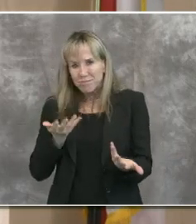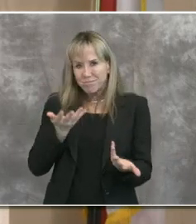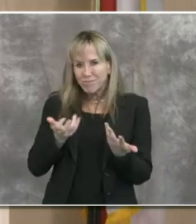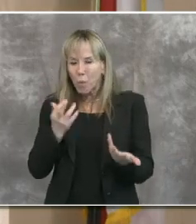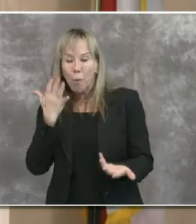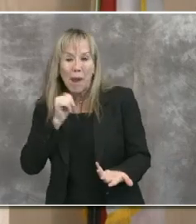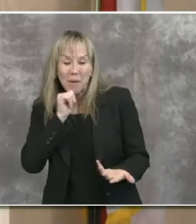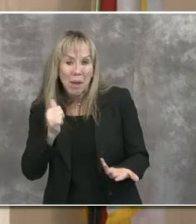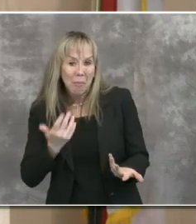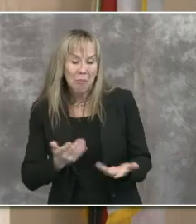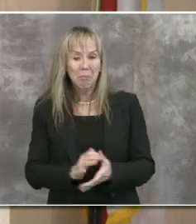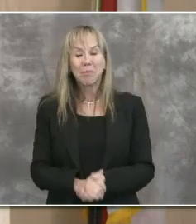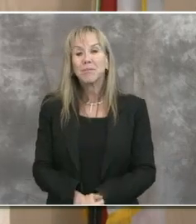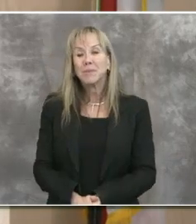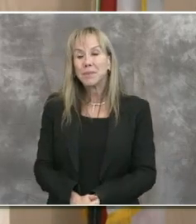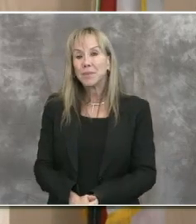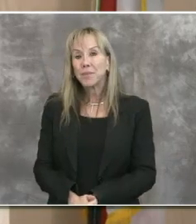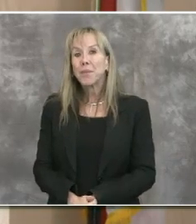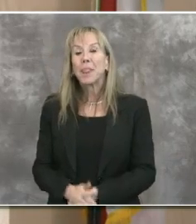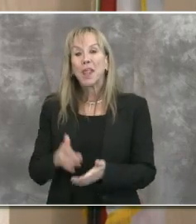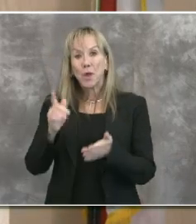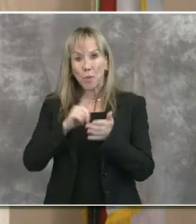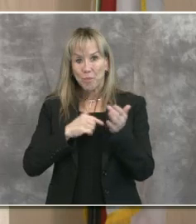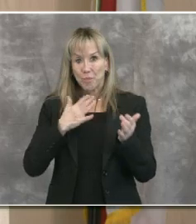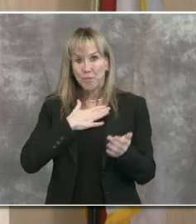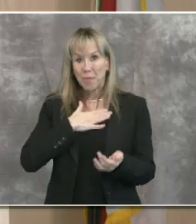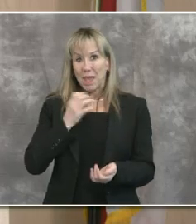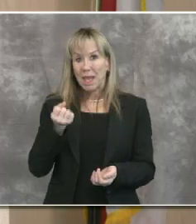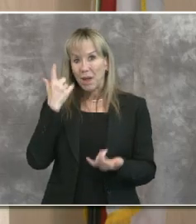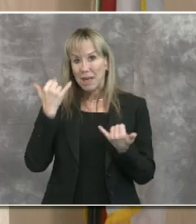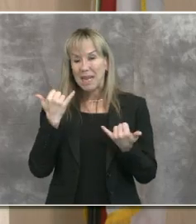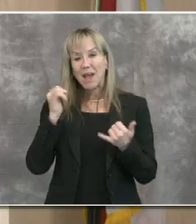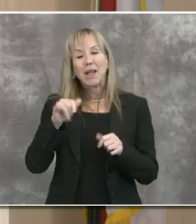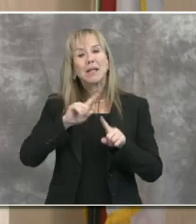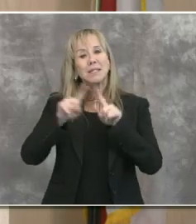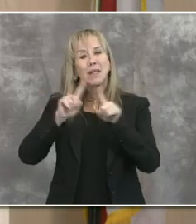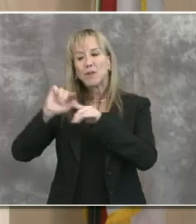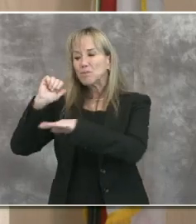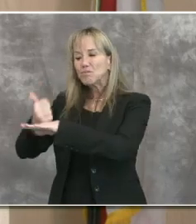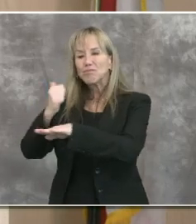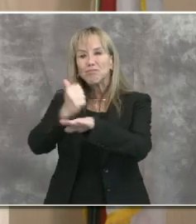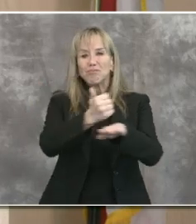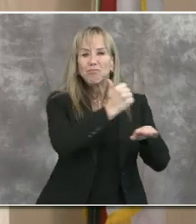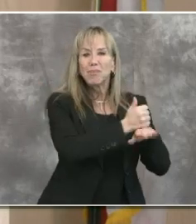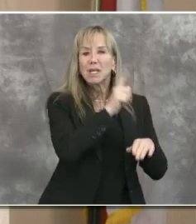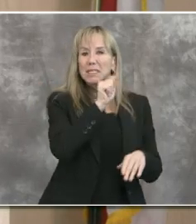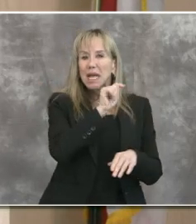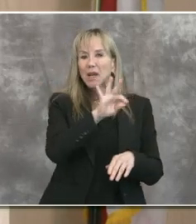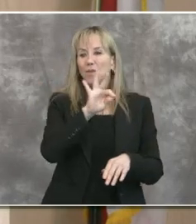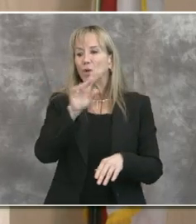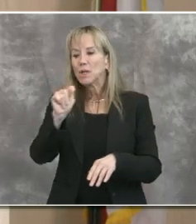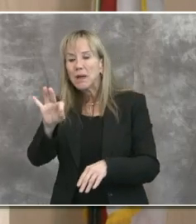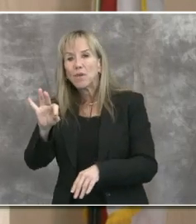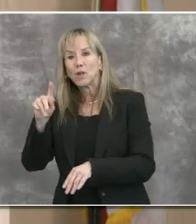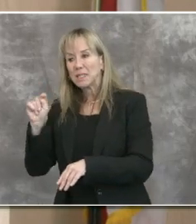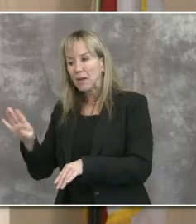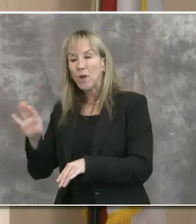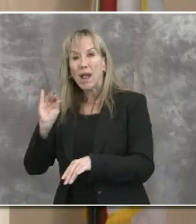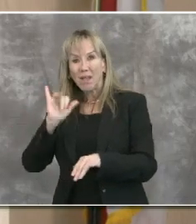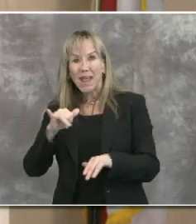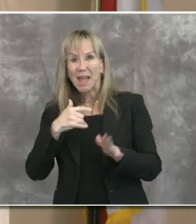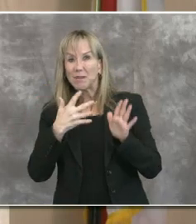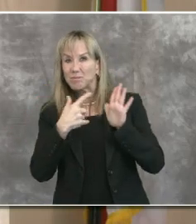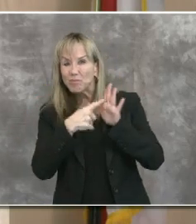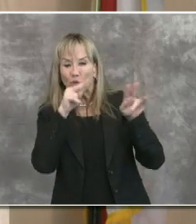From my understanding, that is what all of the different task forces that we've been talking about, and the metrics,